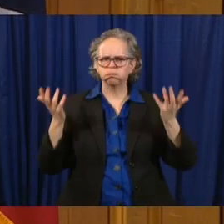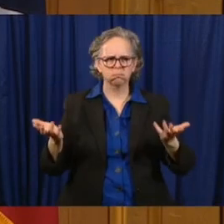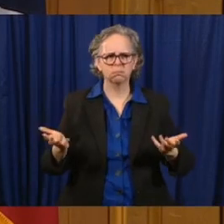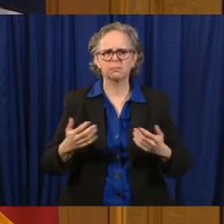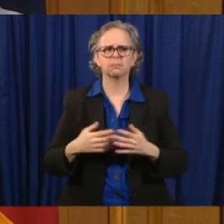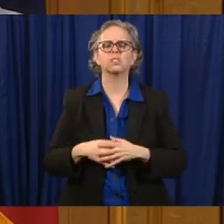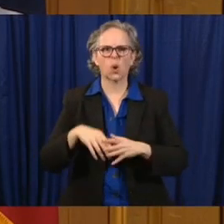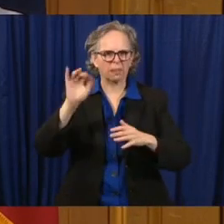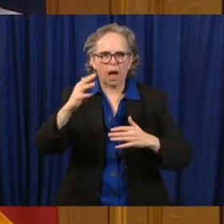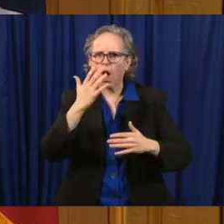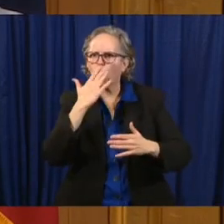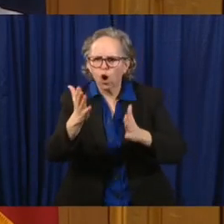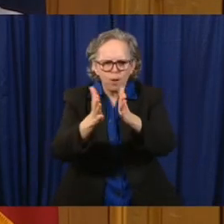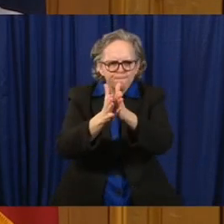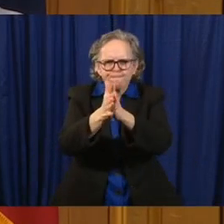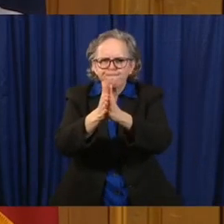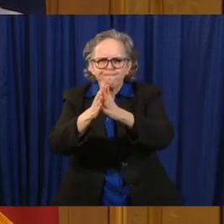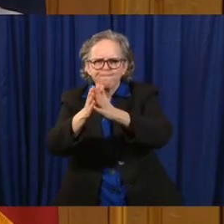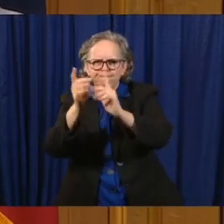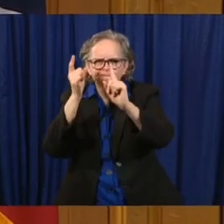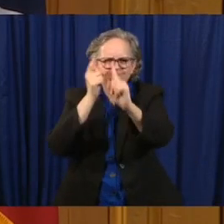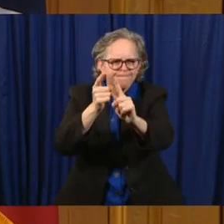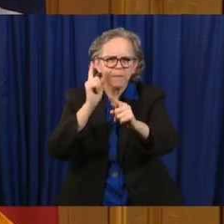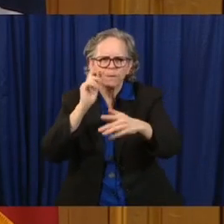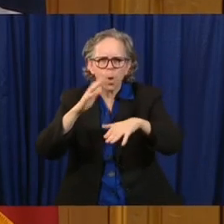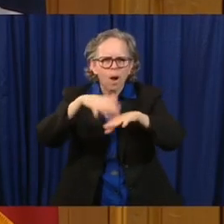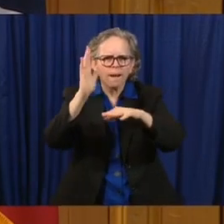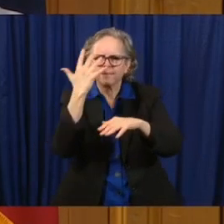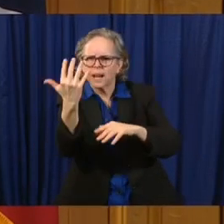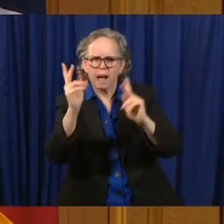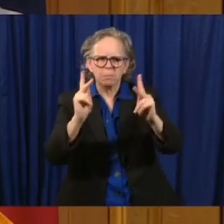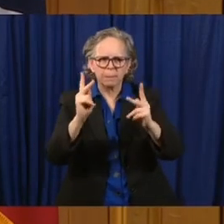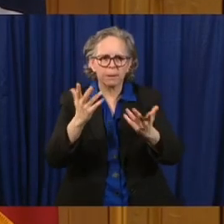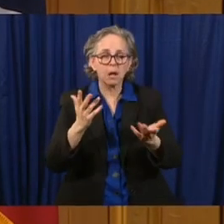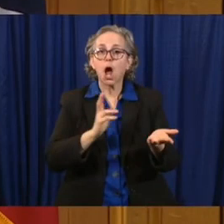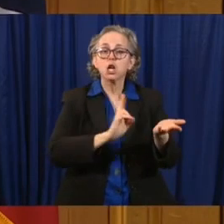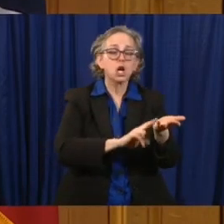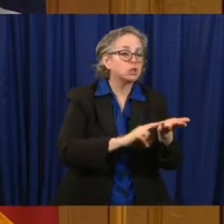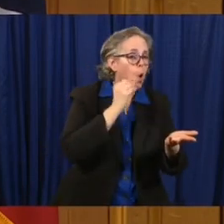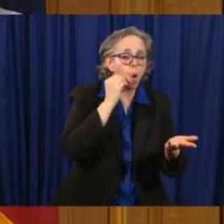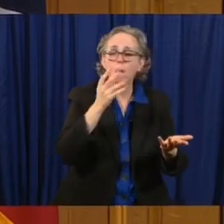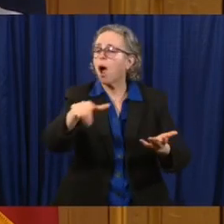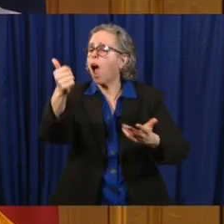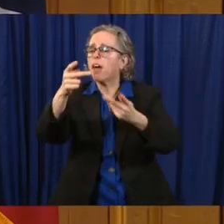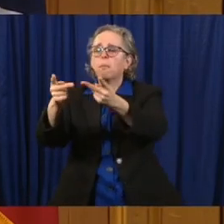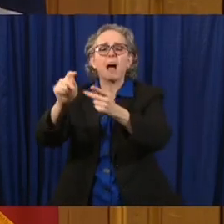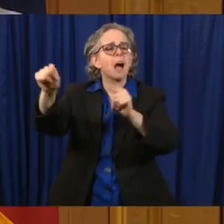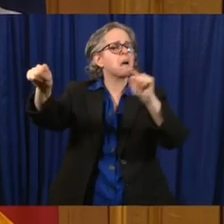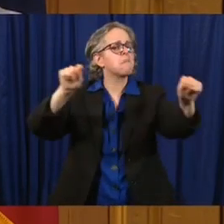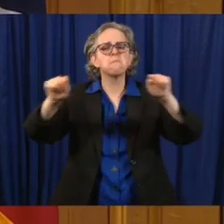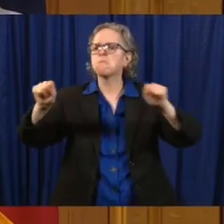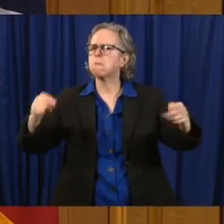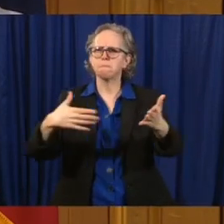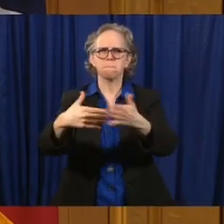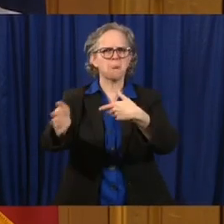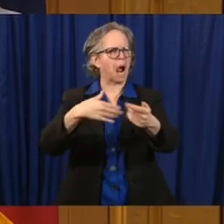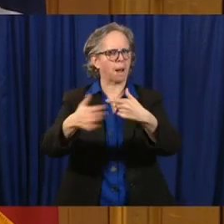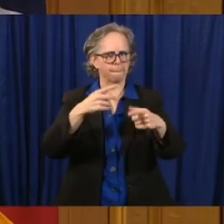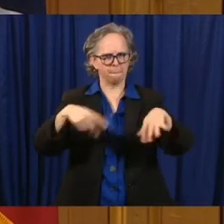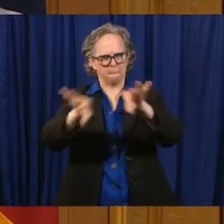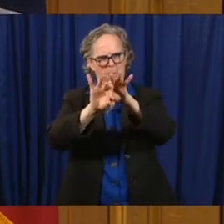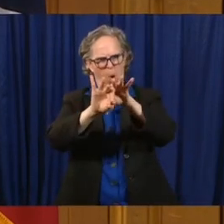do, whether we have anybody in a nursing home or do not. There are friends I know who we have not talked